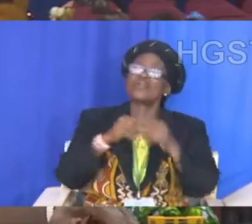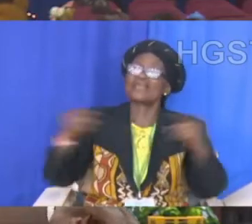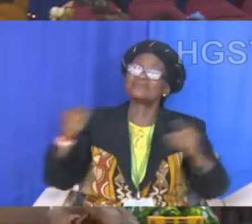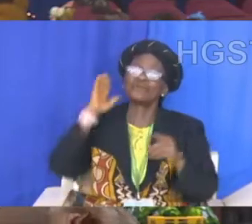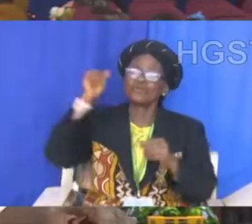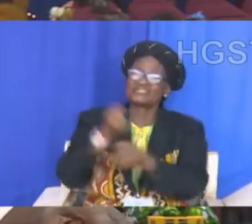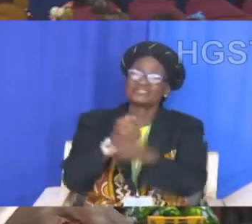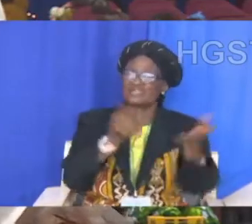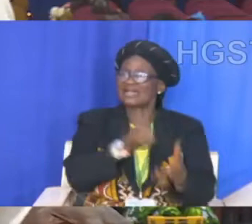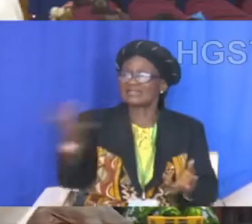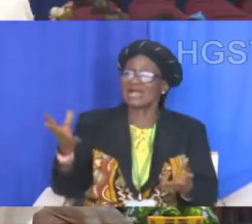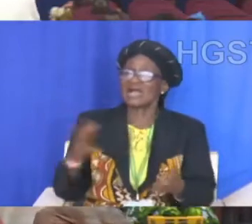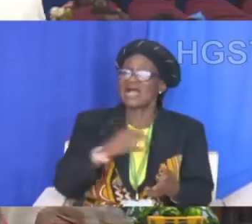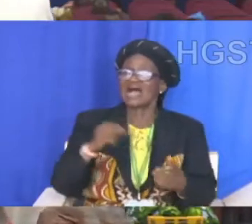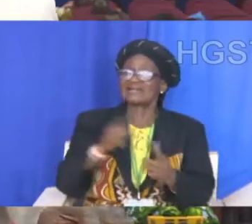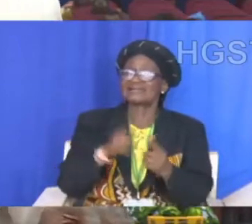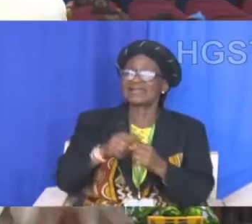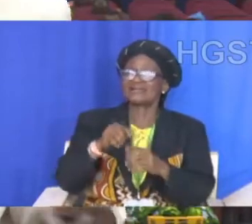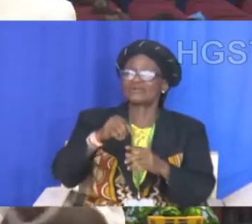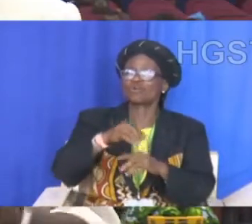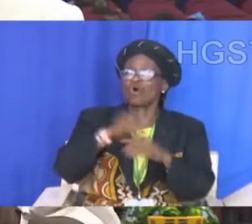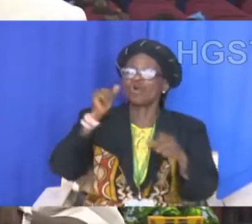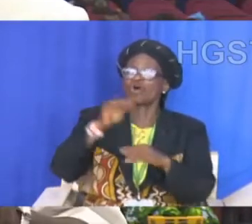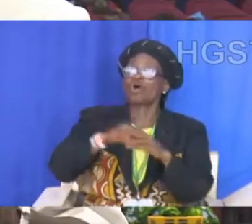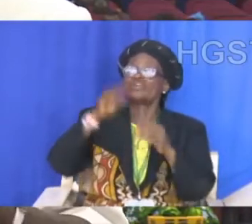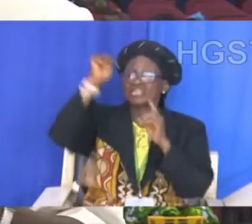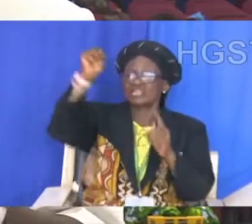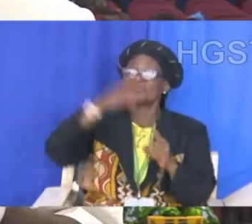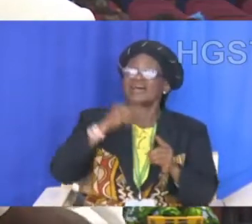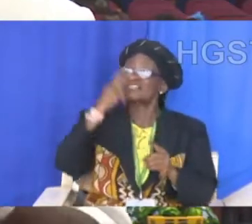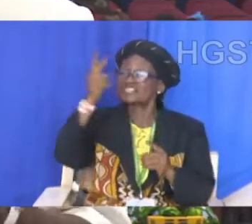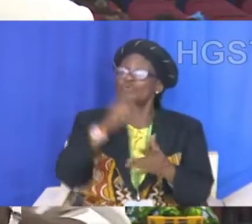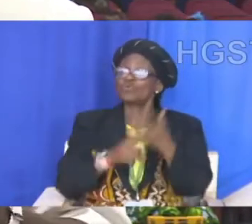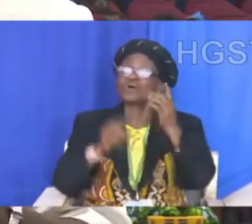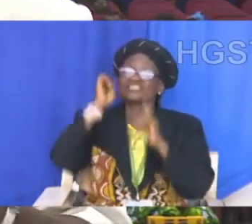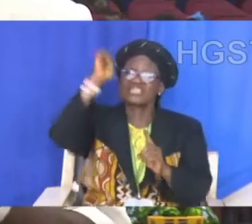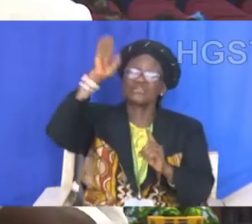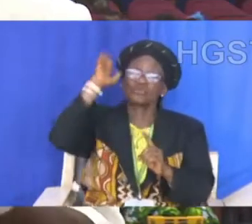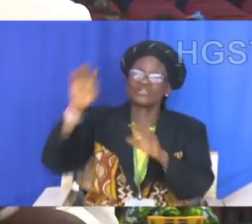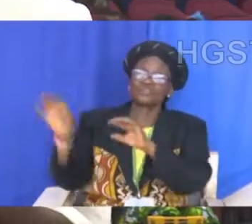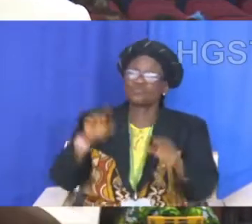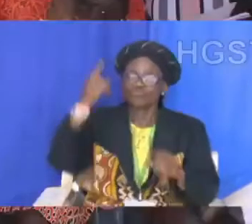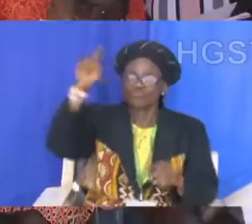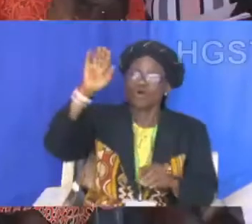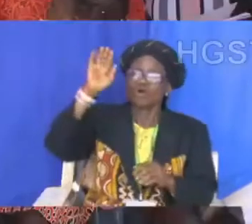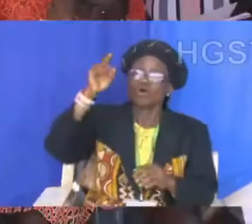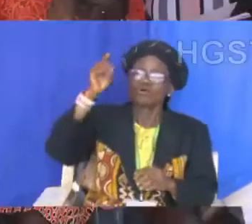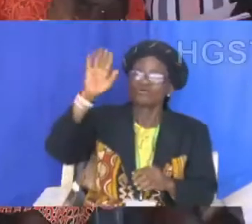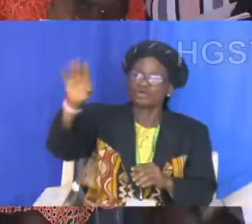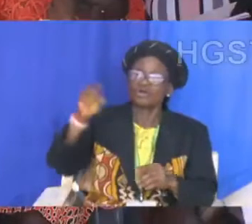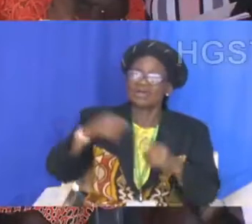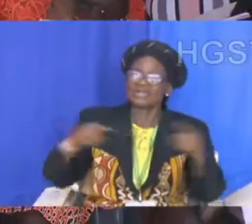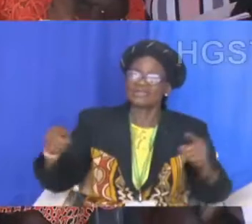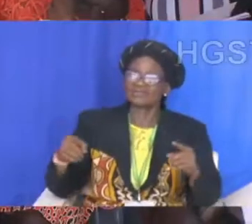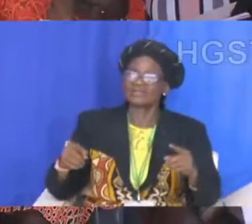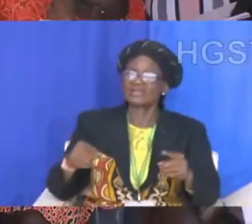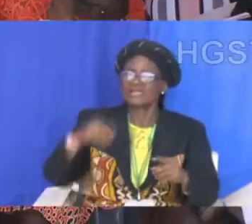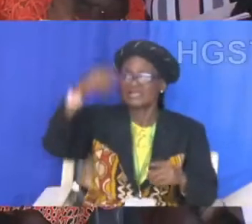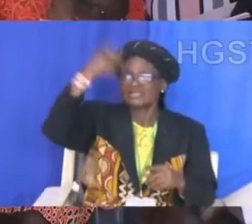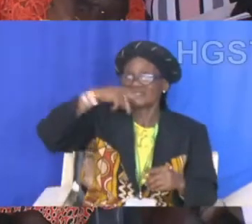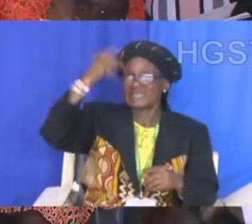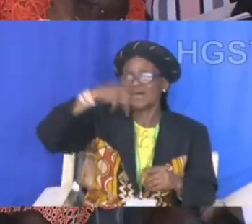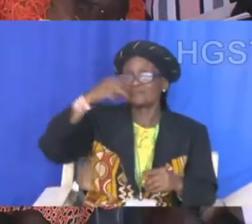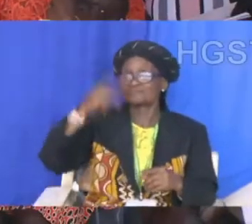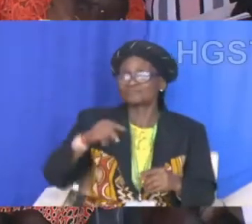see what he will do to your enemy. Psalm 18 from verse 1 to 3. I know I'm rushing. I want to finish